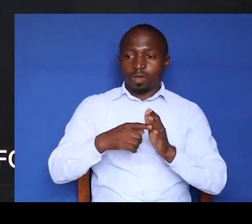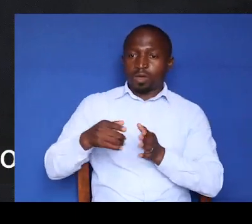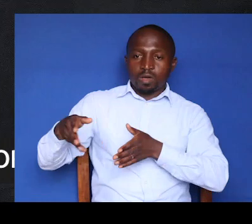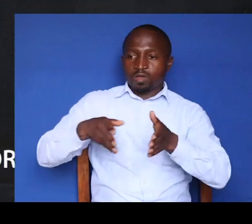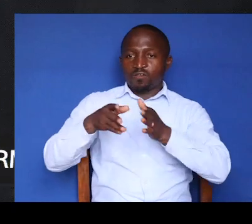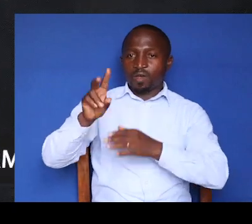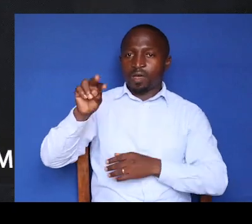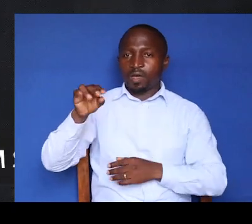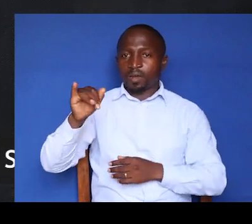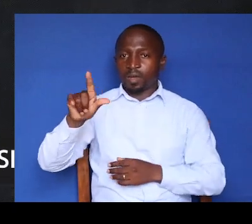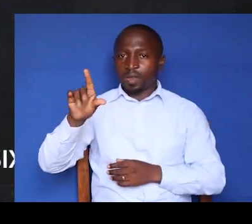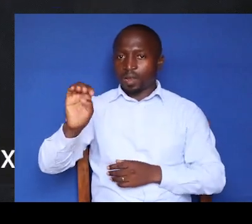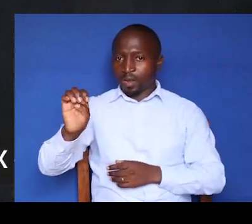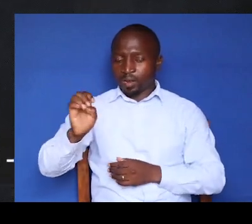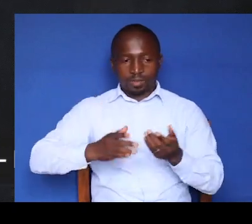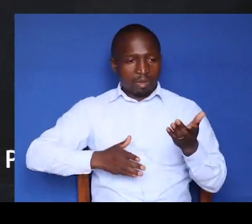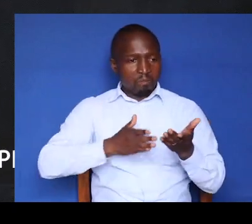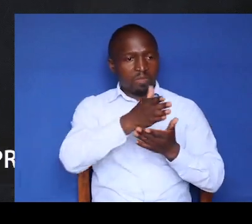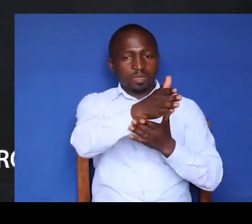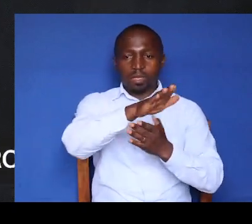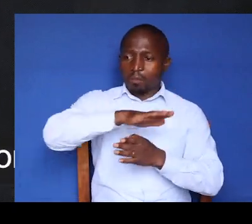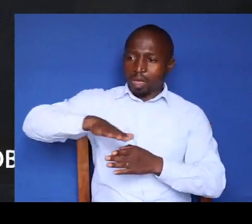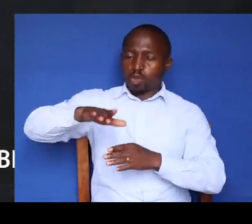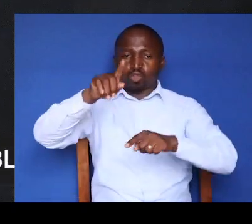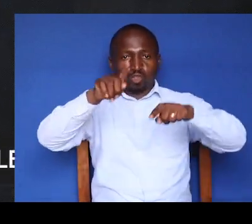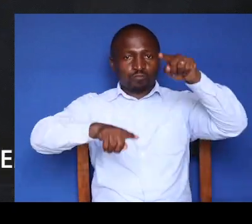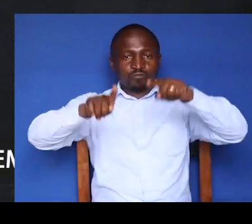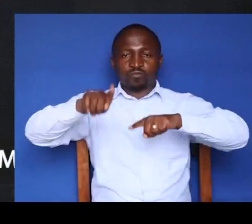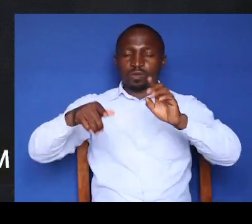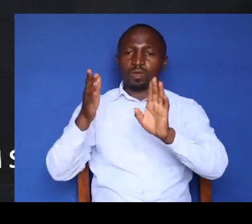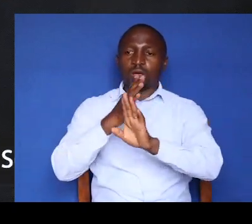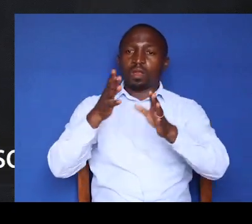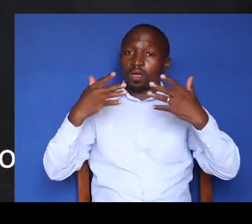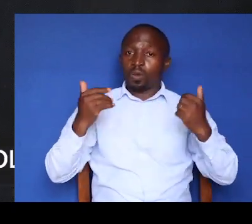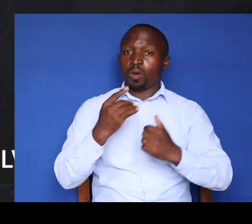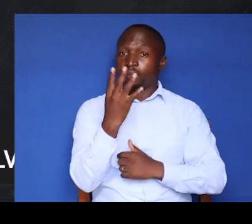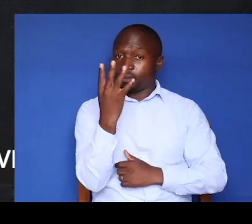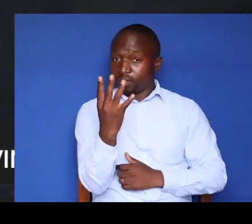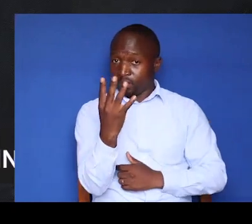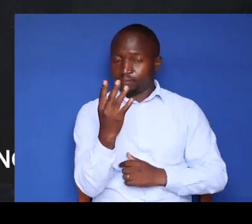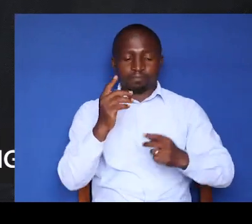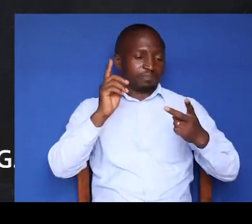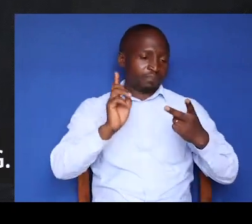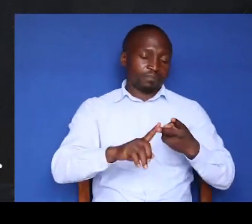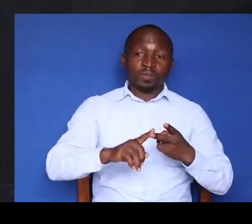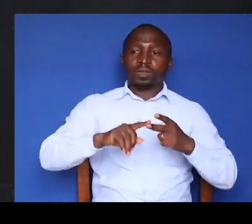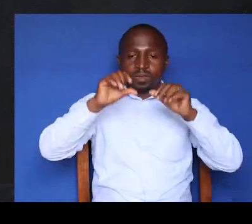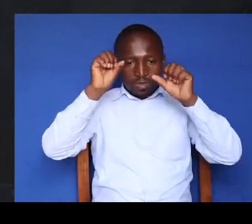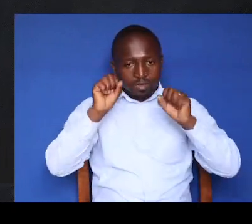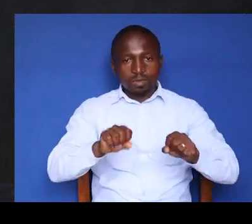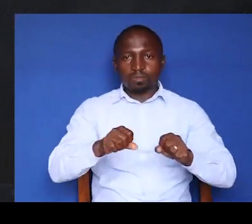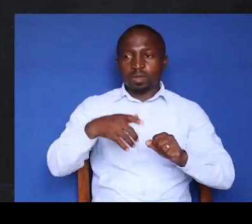pass through areas of 4 different climatic types. So in response to that, likely to